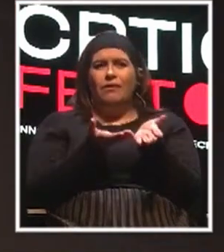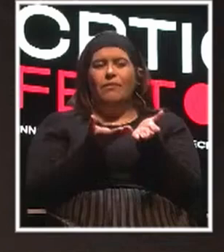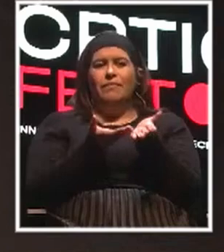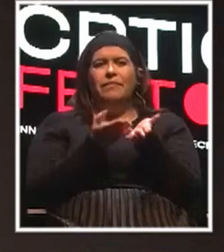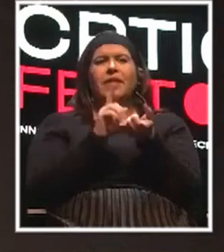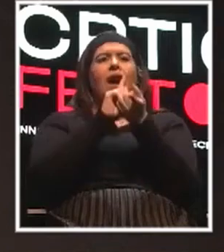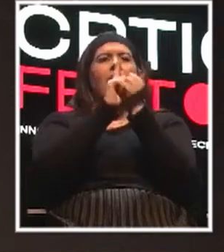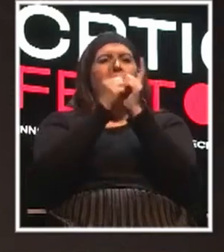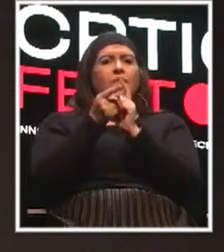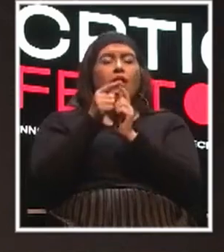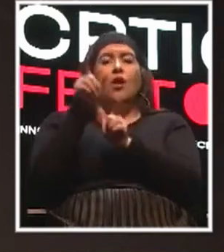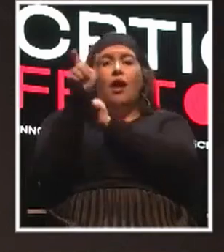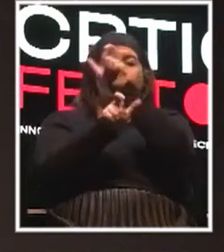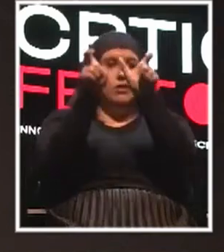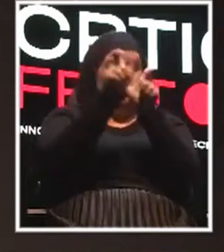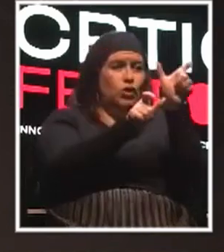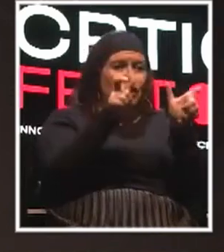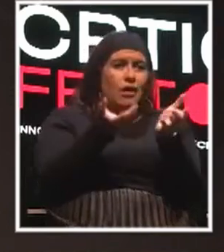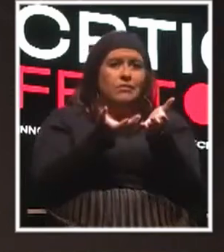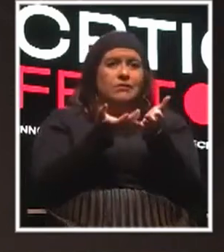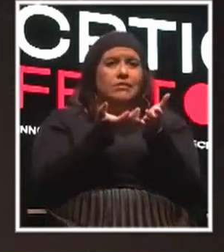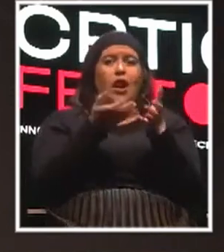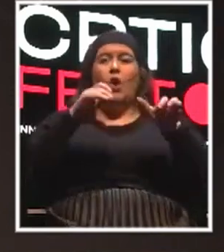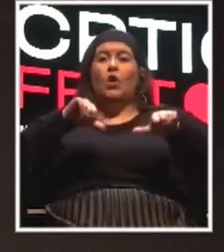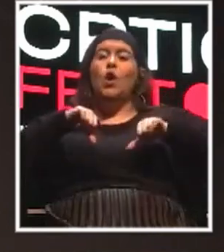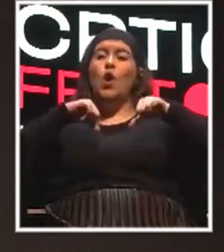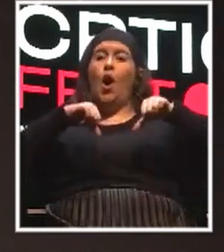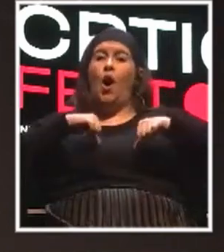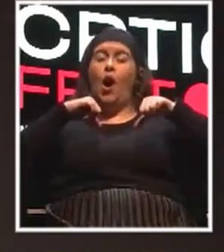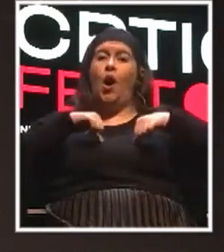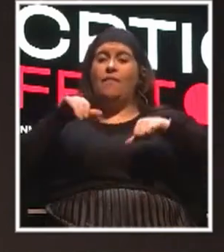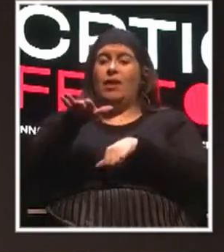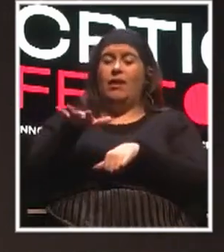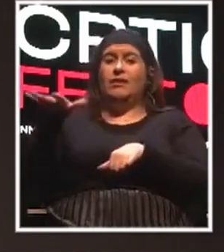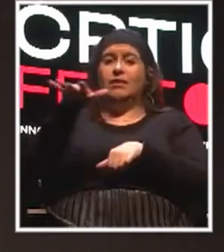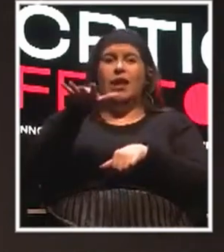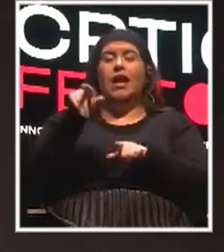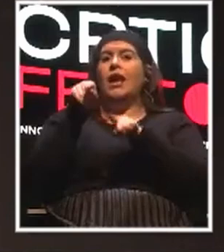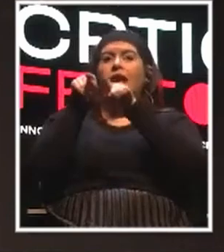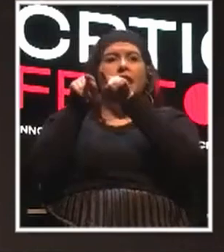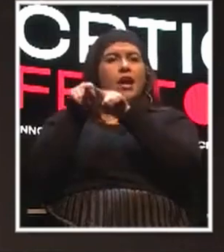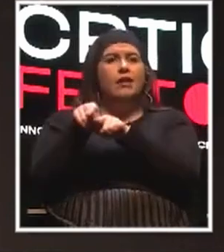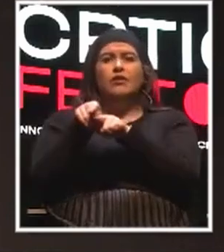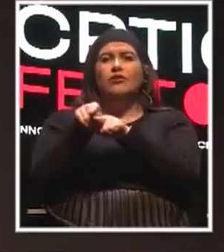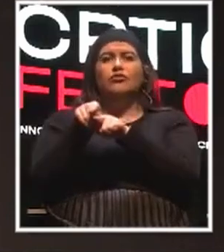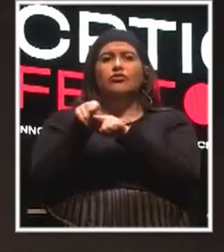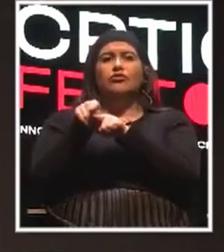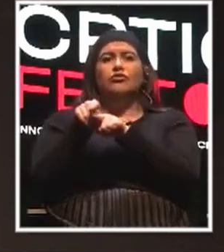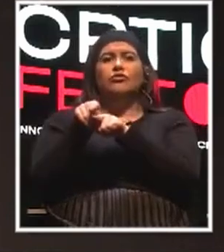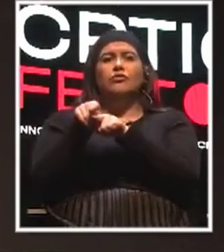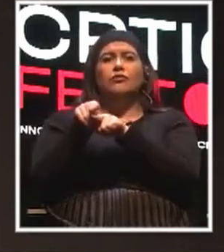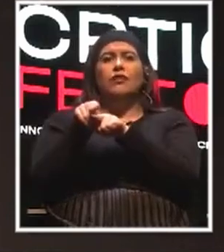demographically, younger generations gravitating to social media, and then older people gravitating to social